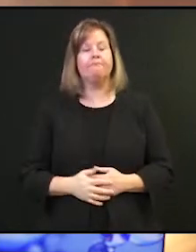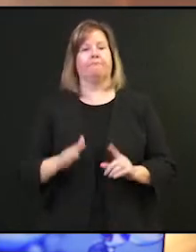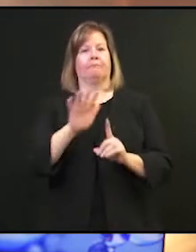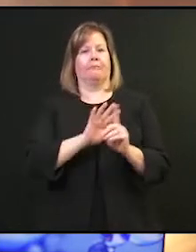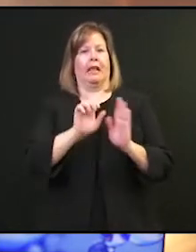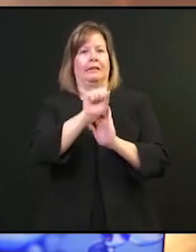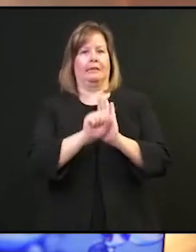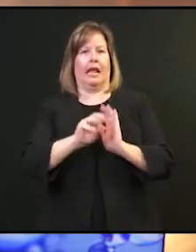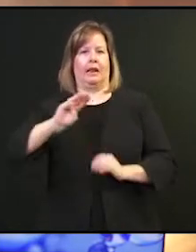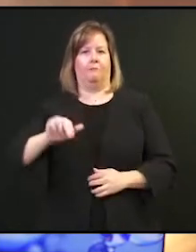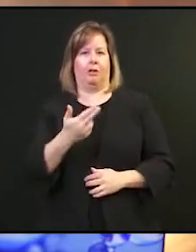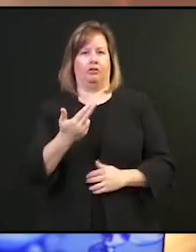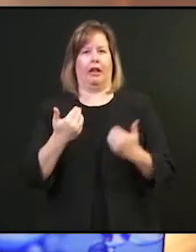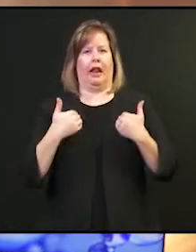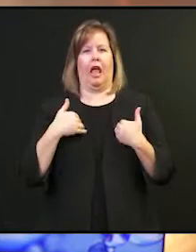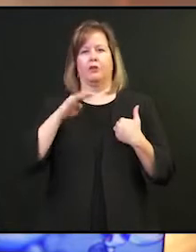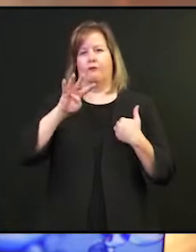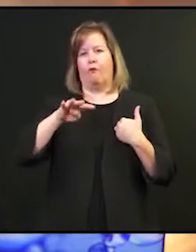reported there are